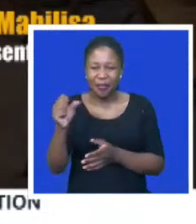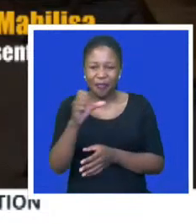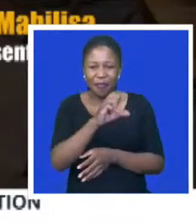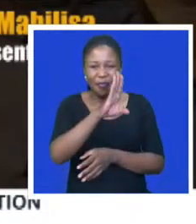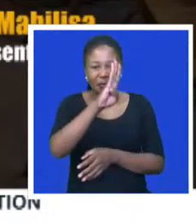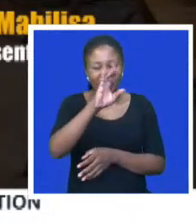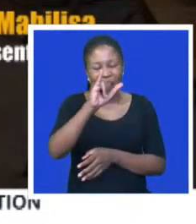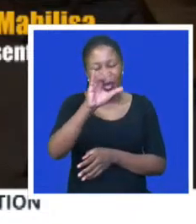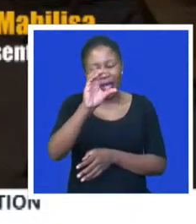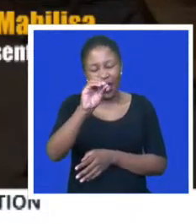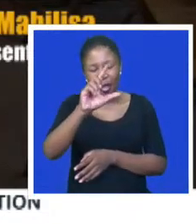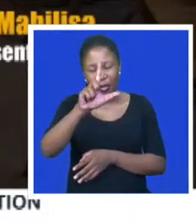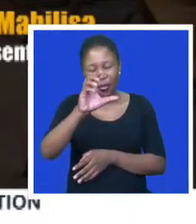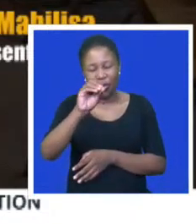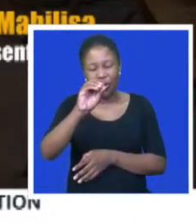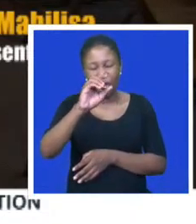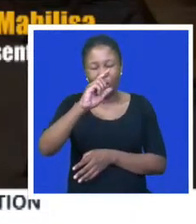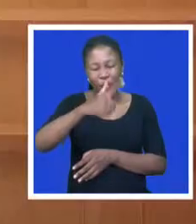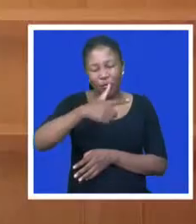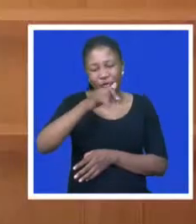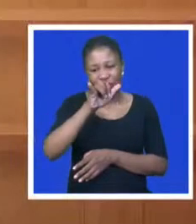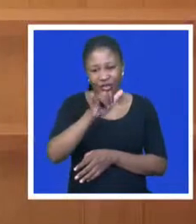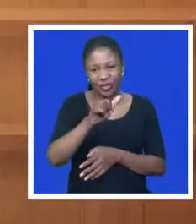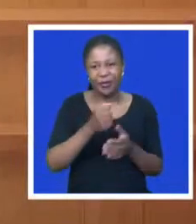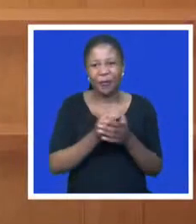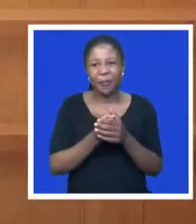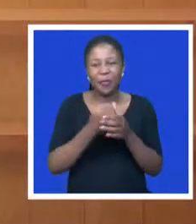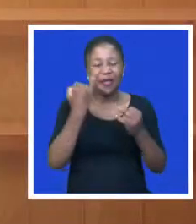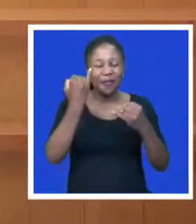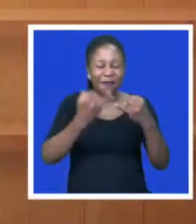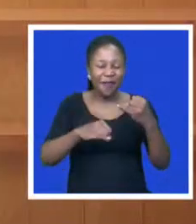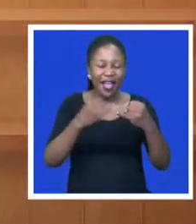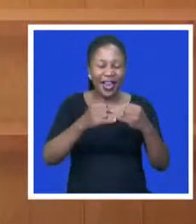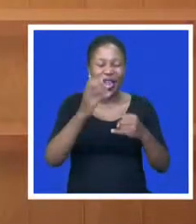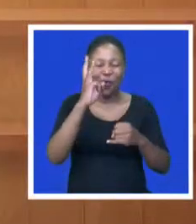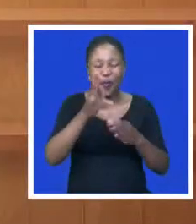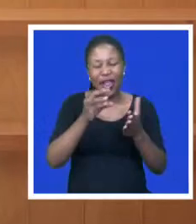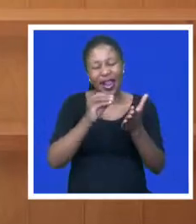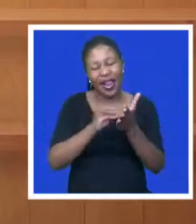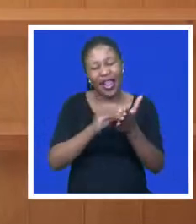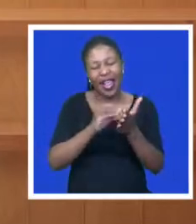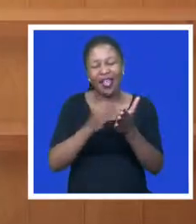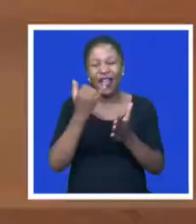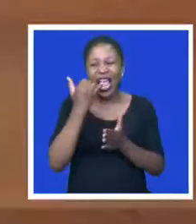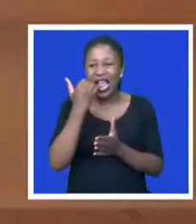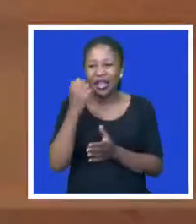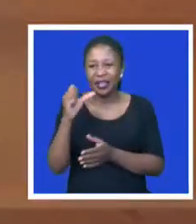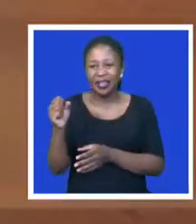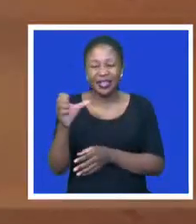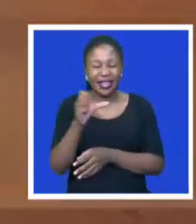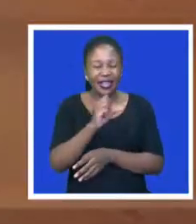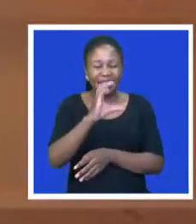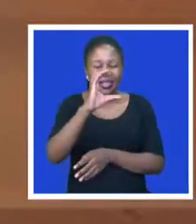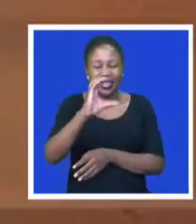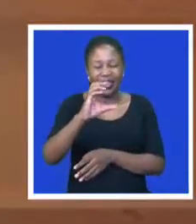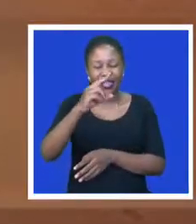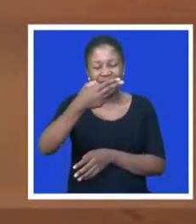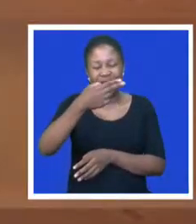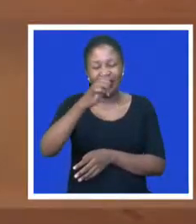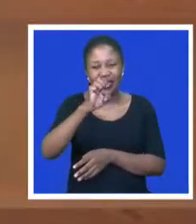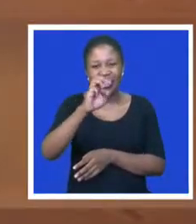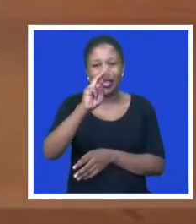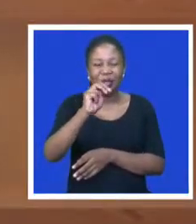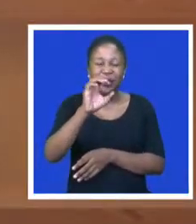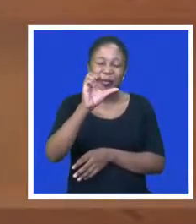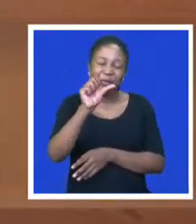From 4:30 p.m. until 5 p.m. we have chemistry for the form 4 learners. Yes, that is what your day looks